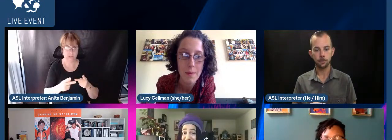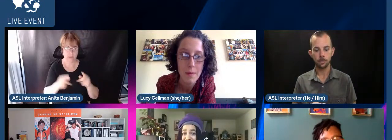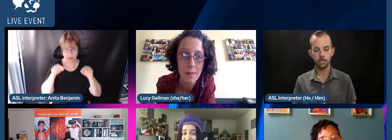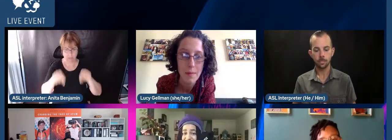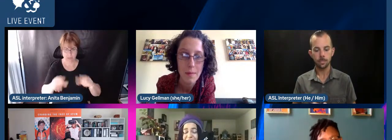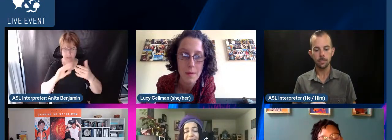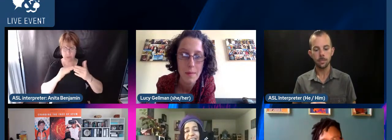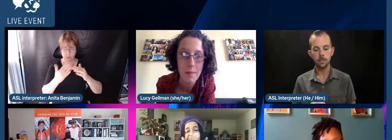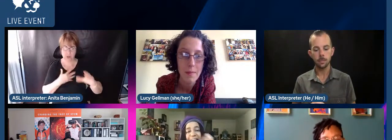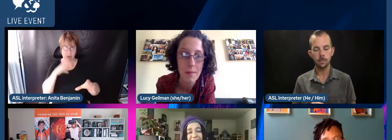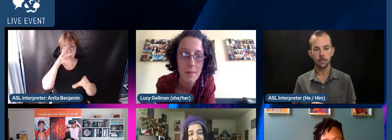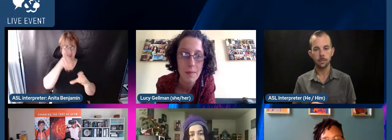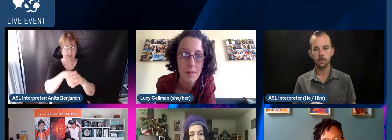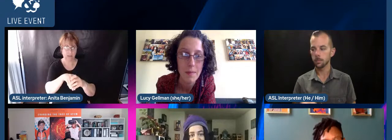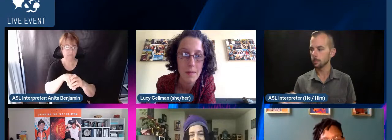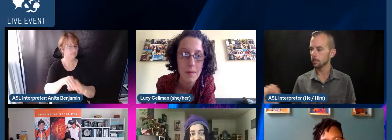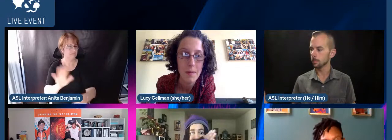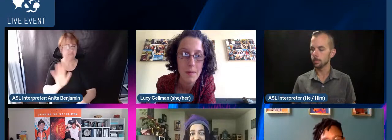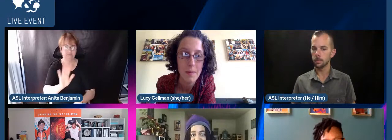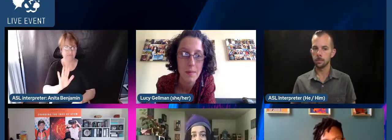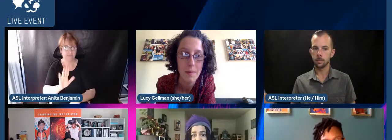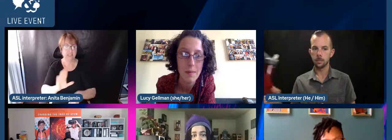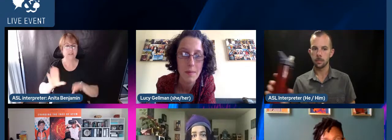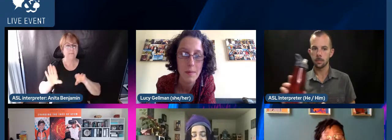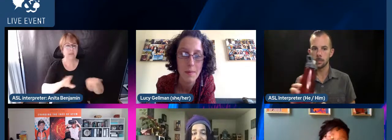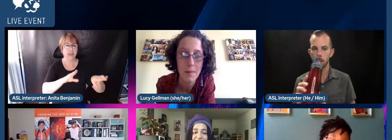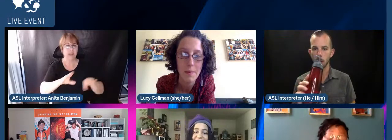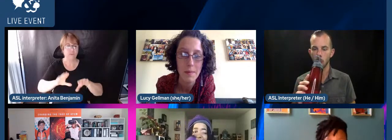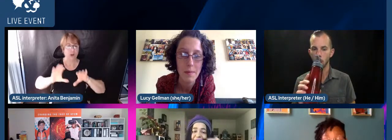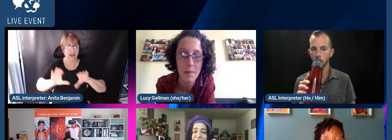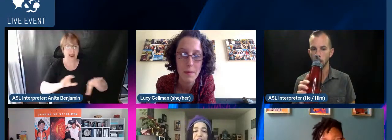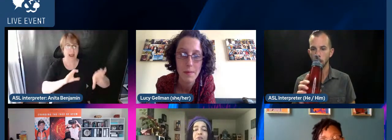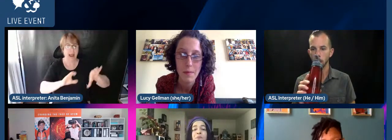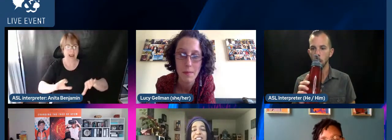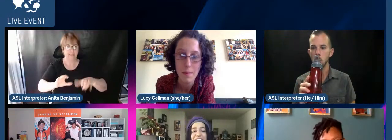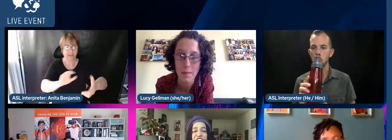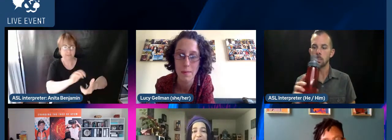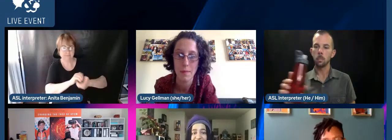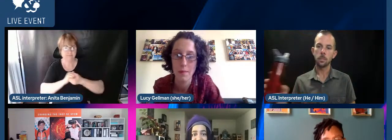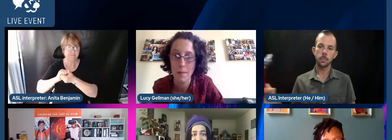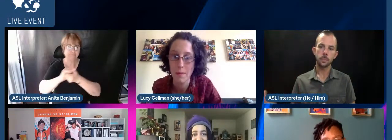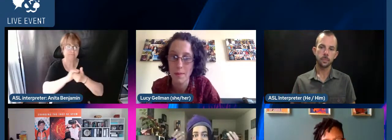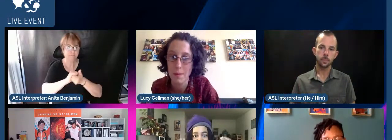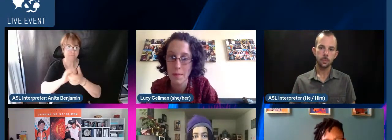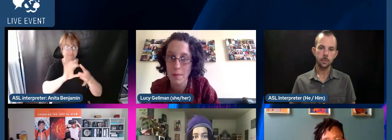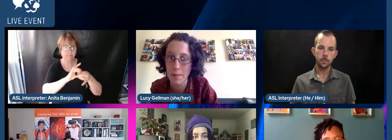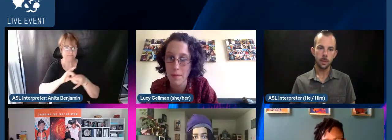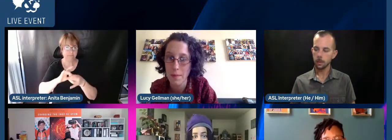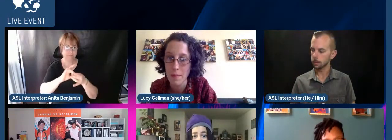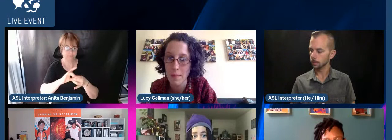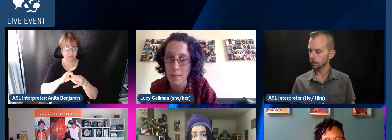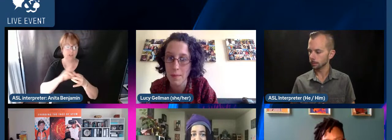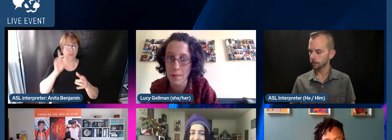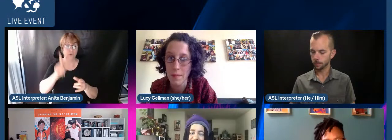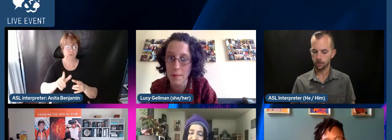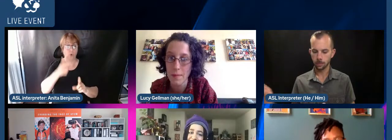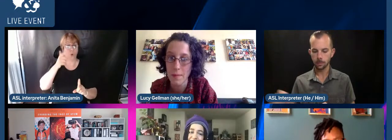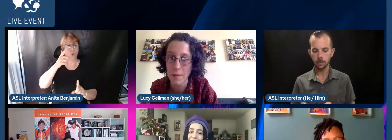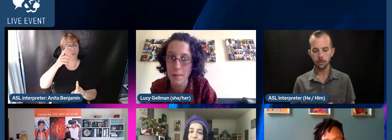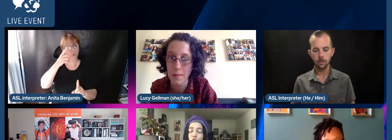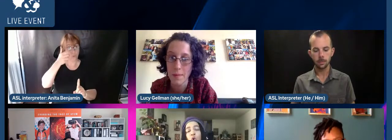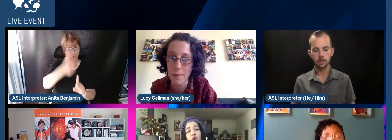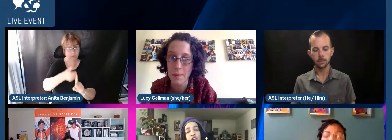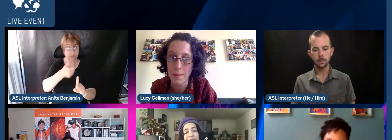and I'm inside of it. It's acting in community, and it's acting from a positionality that considers yourself to have